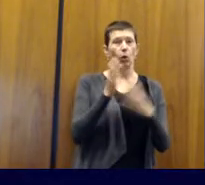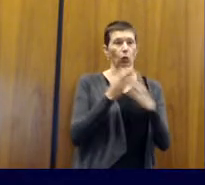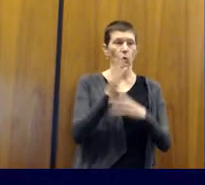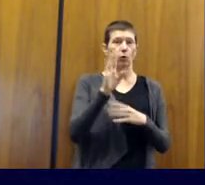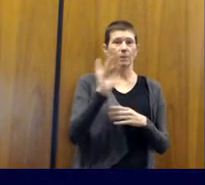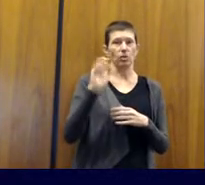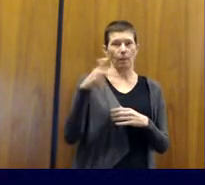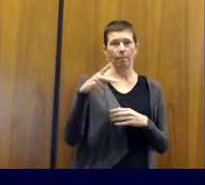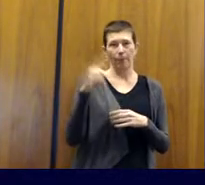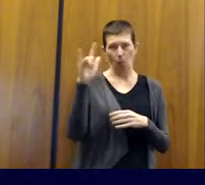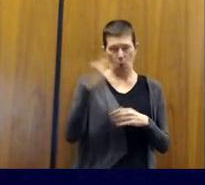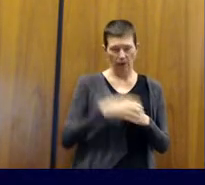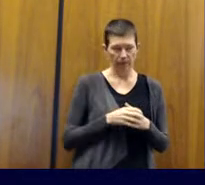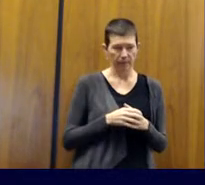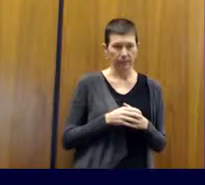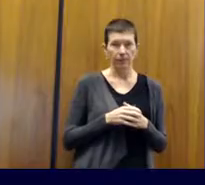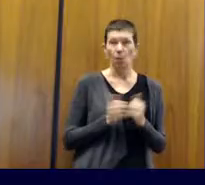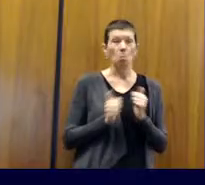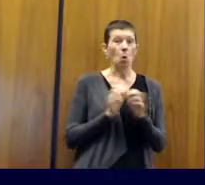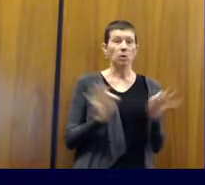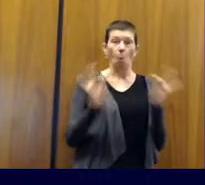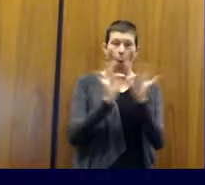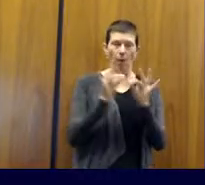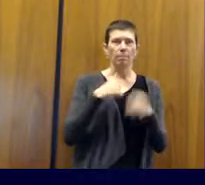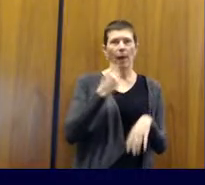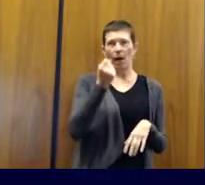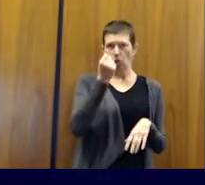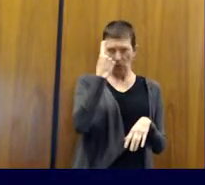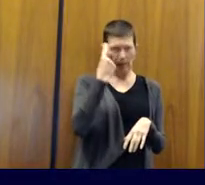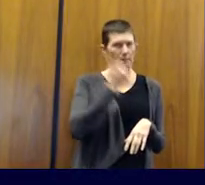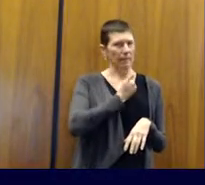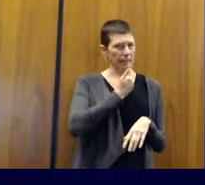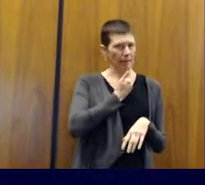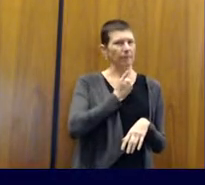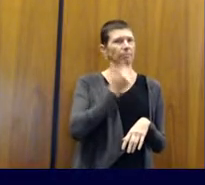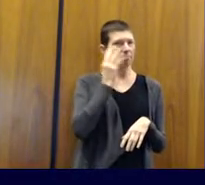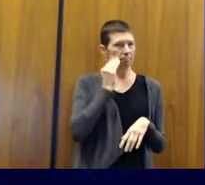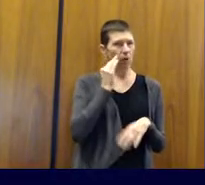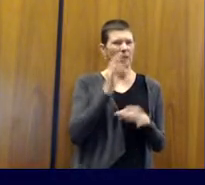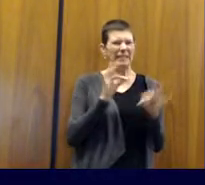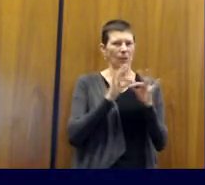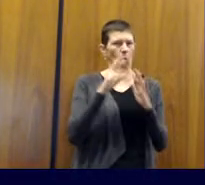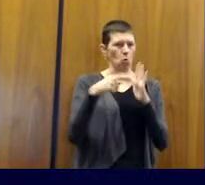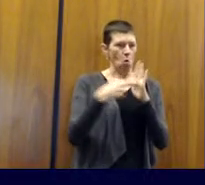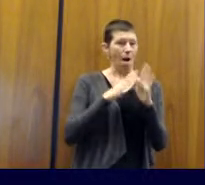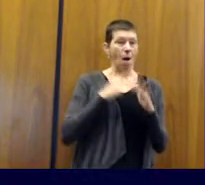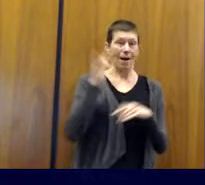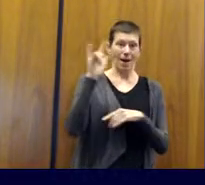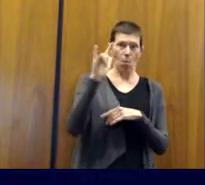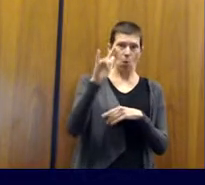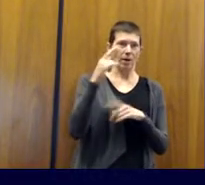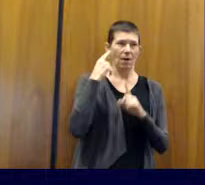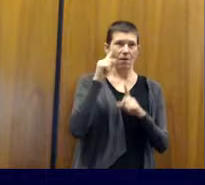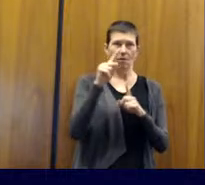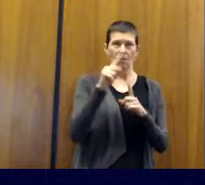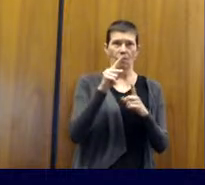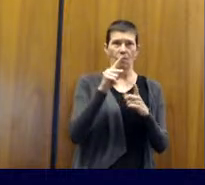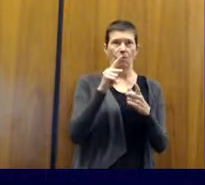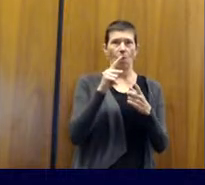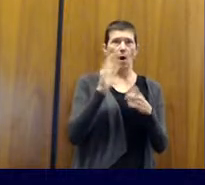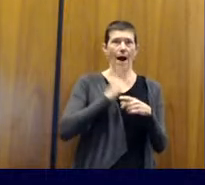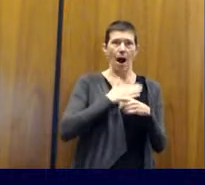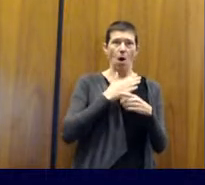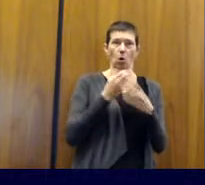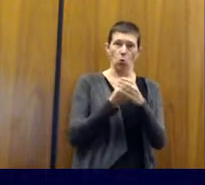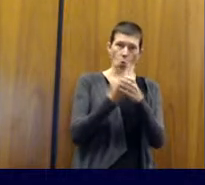Airport. Most importantly, I understand firsthand the critical role our airport plays in driving economic